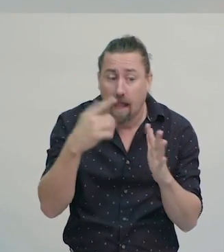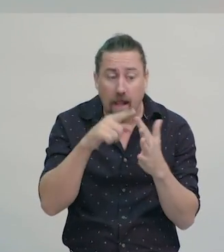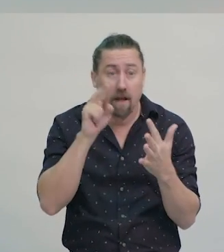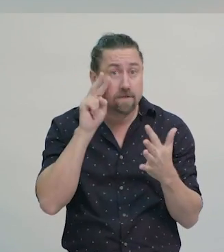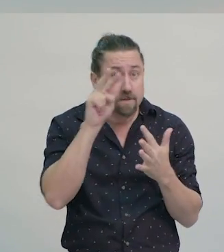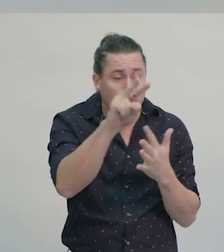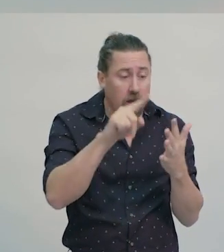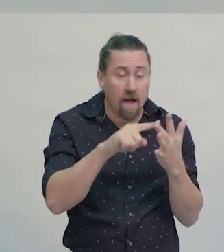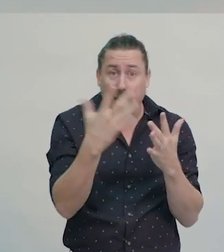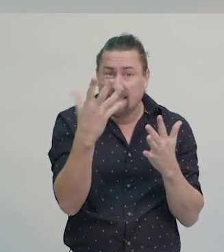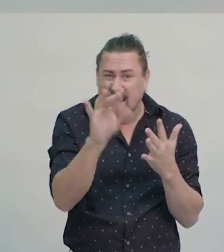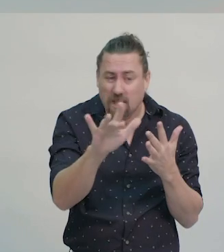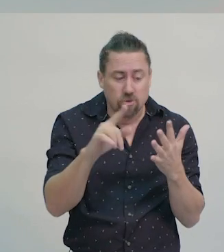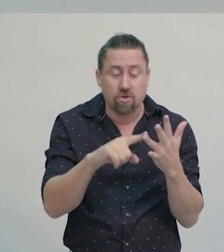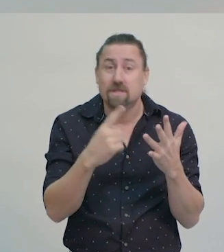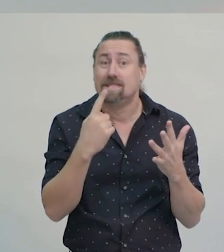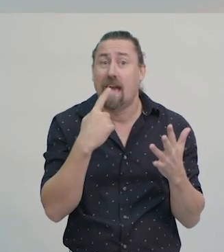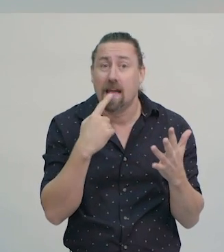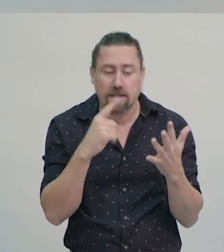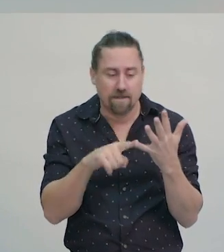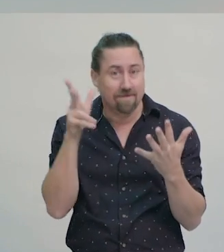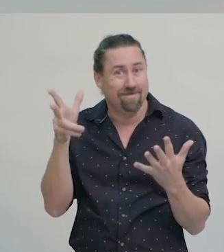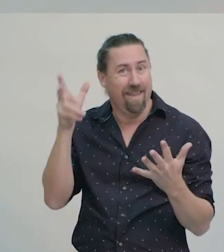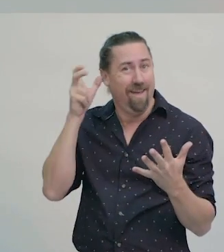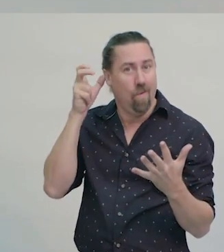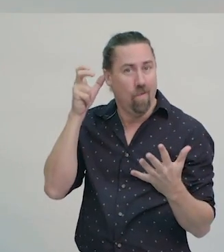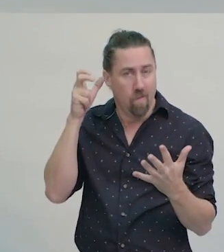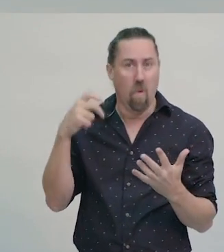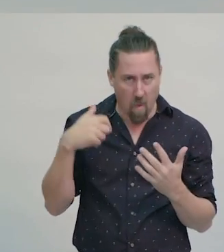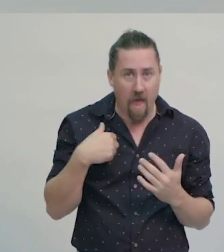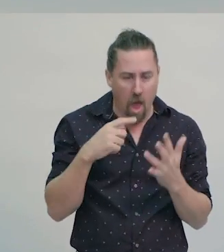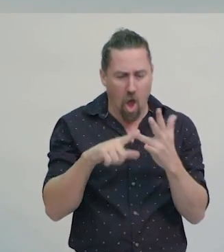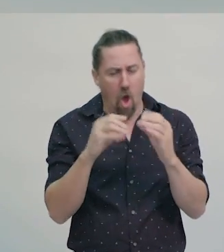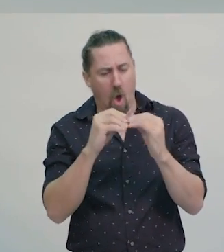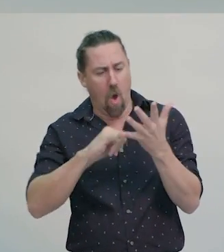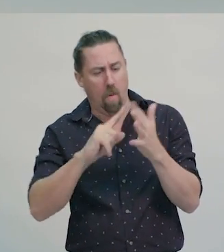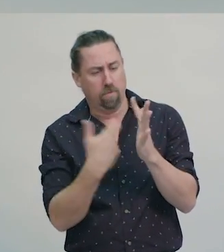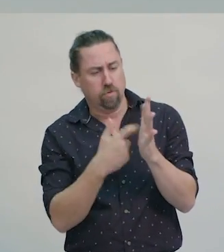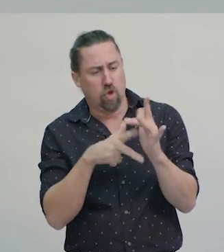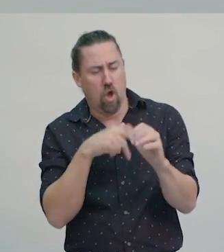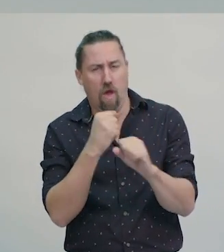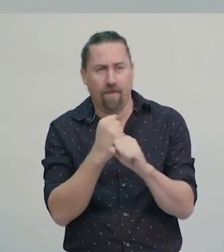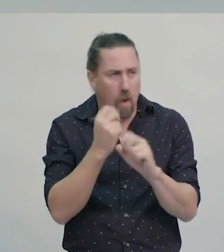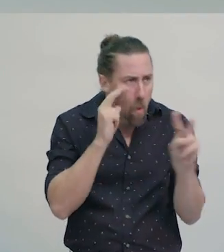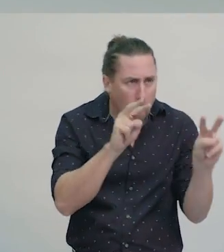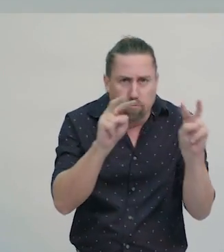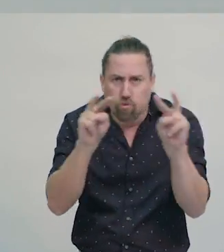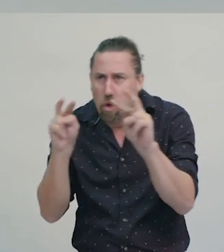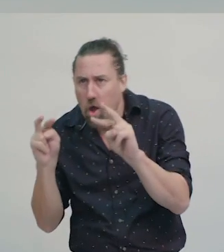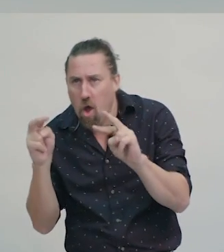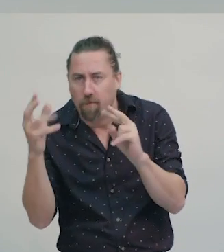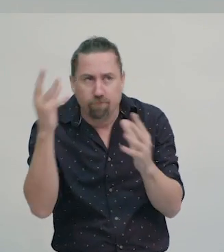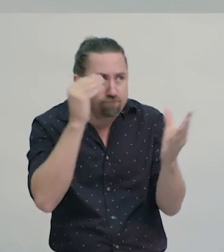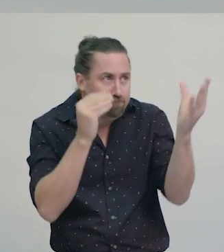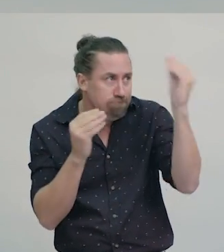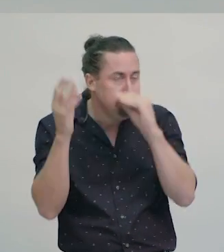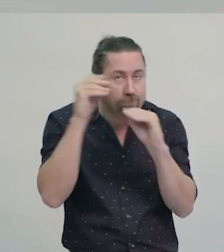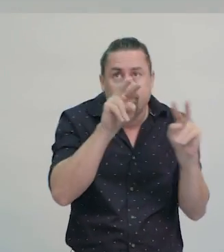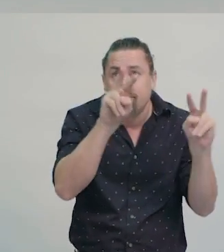It might give you an idea about what the weather is like outside here today. That's right, it's raining